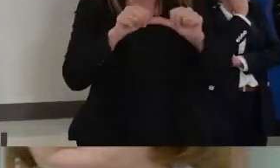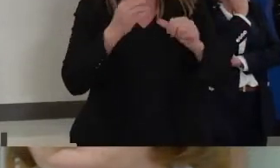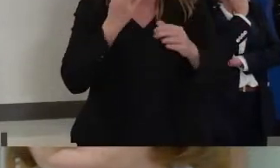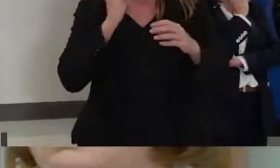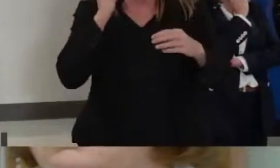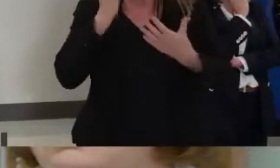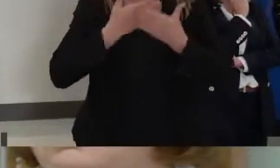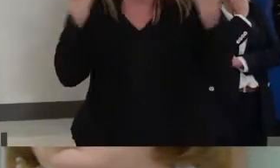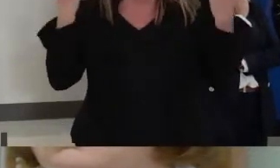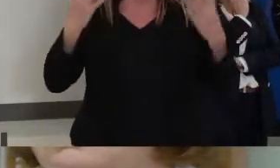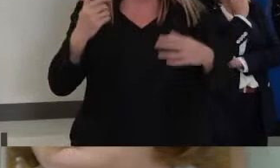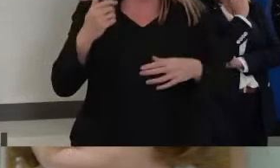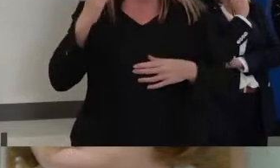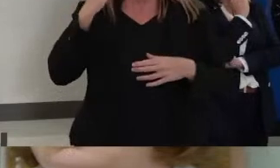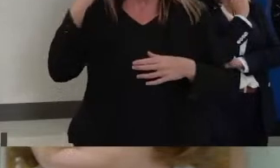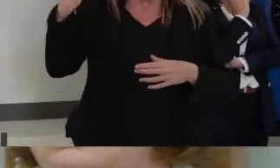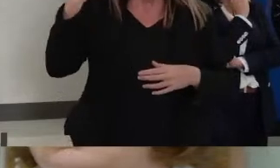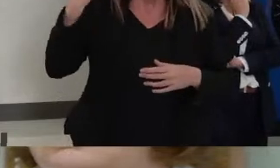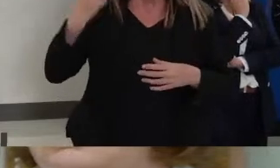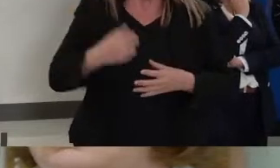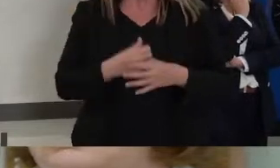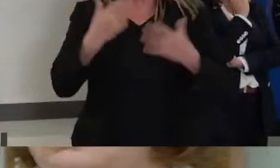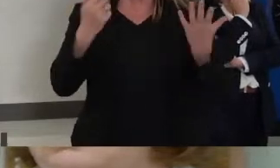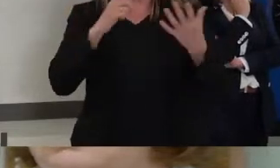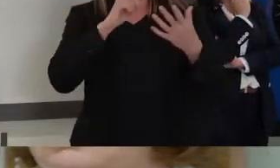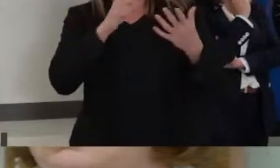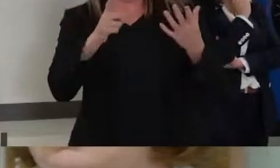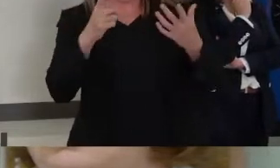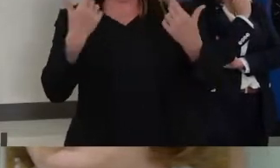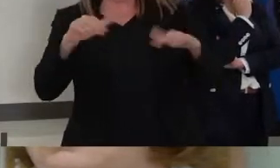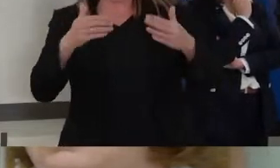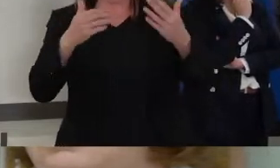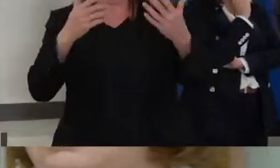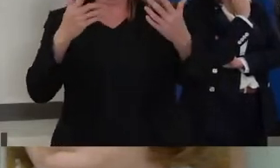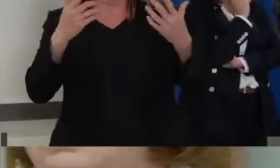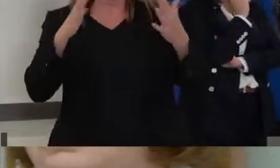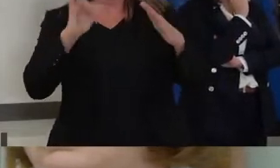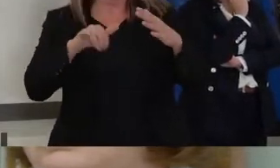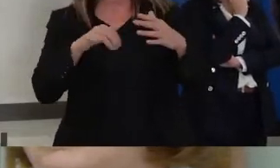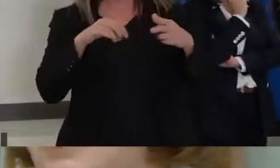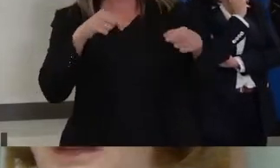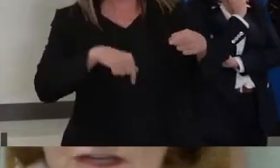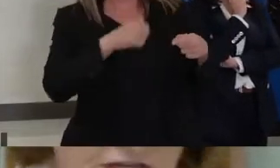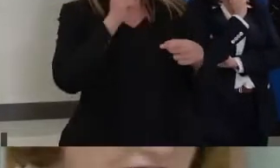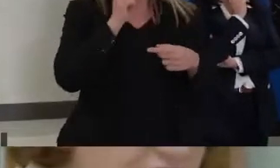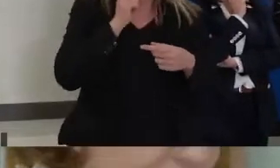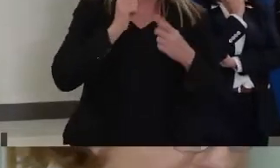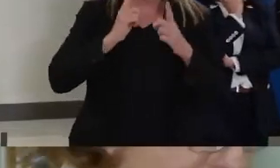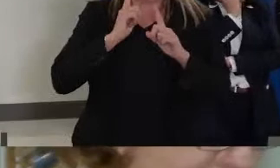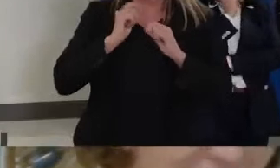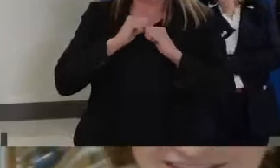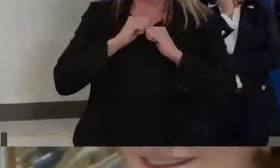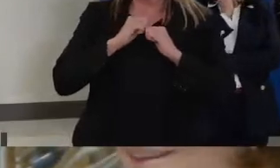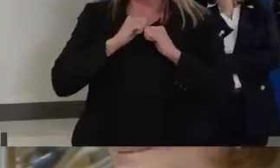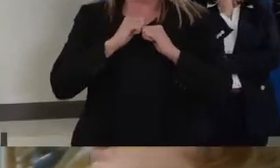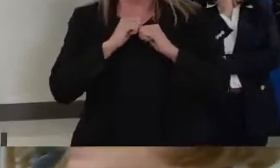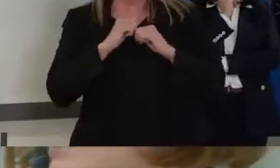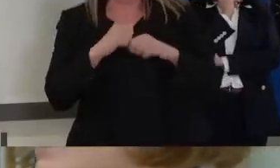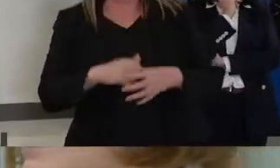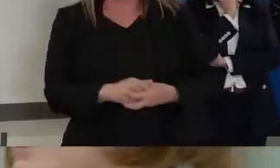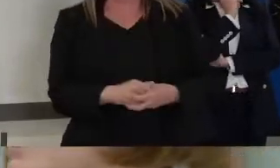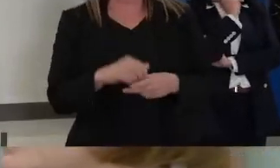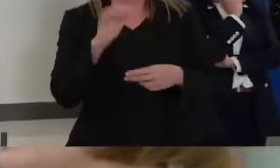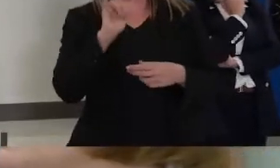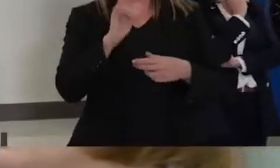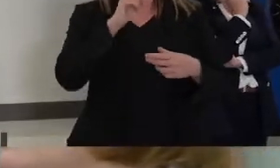you know why? This is really the elephant in the room. Is this a private conversation, by the way? This is